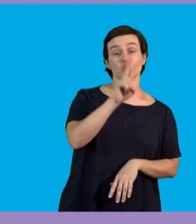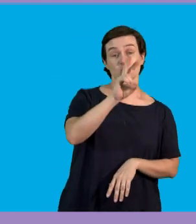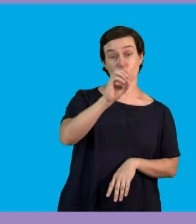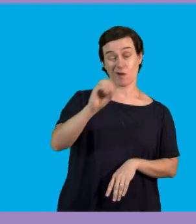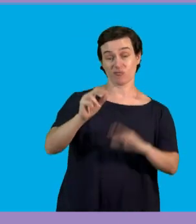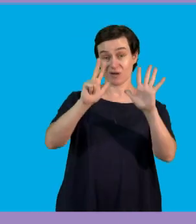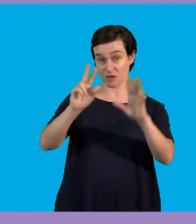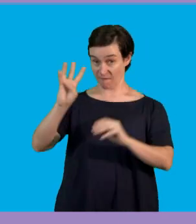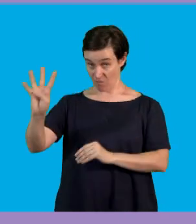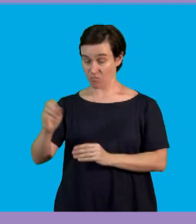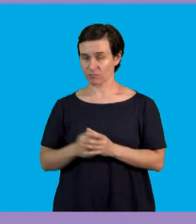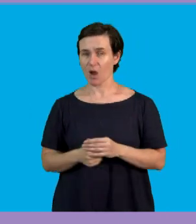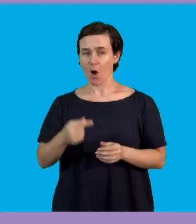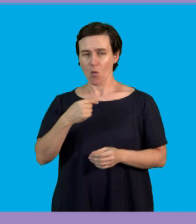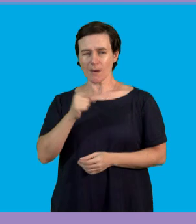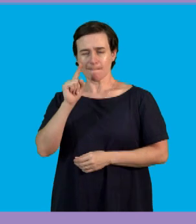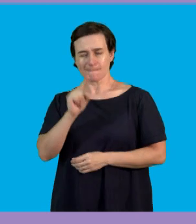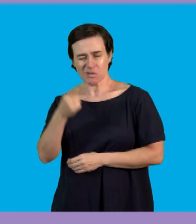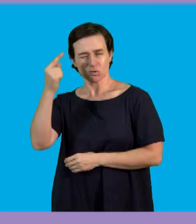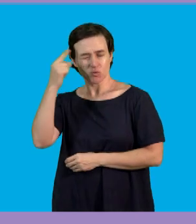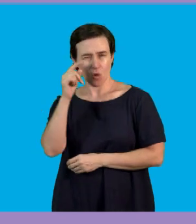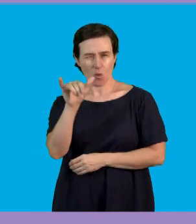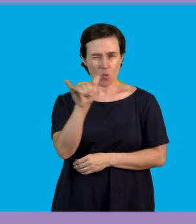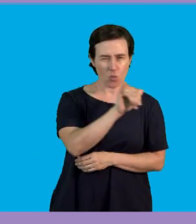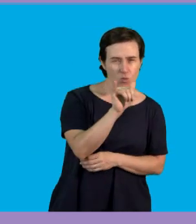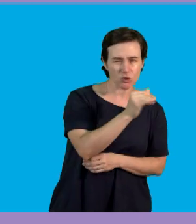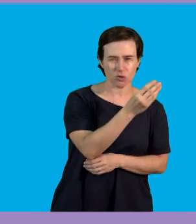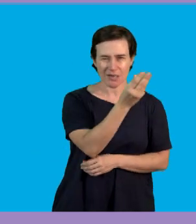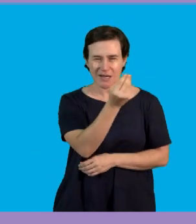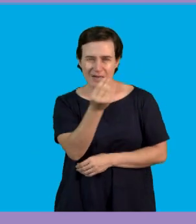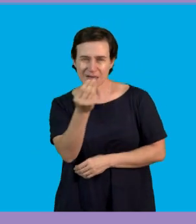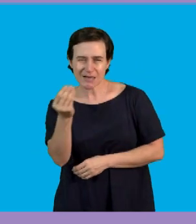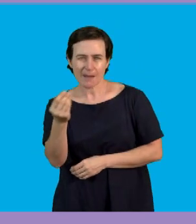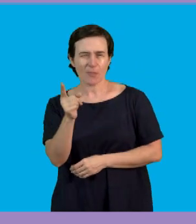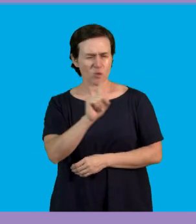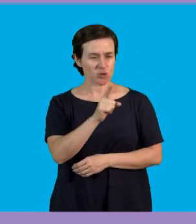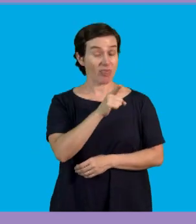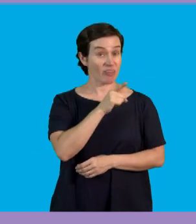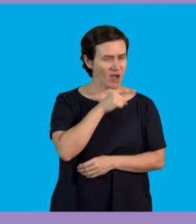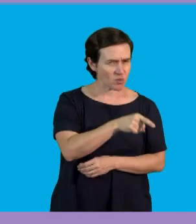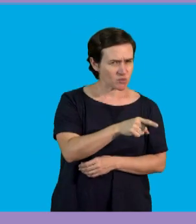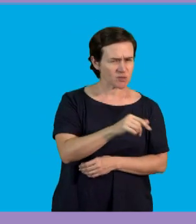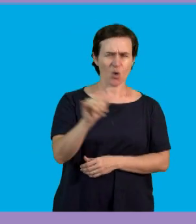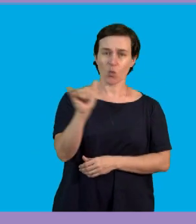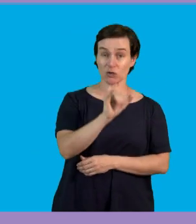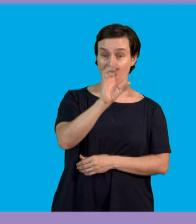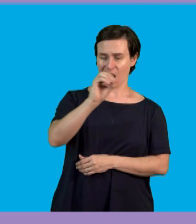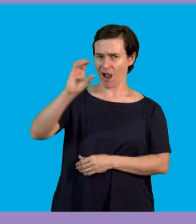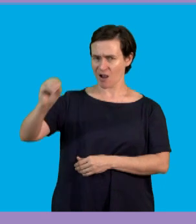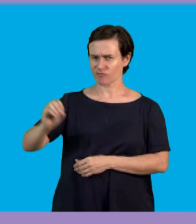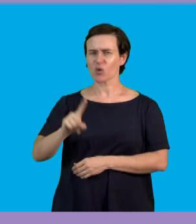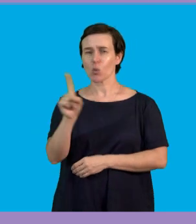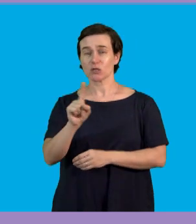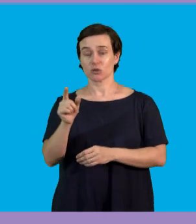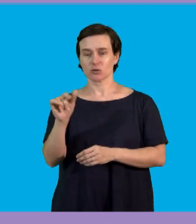5,284, we need to know which number is the thousands, the hundreds, the tens,